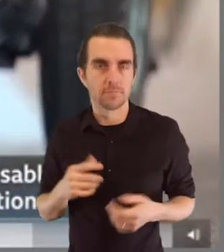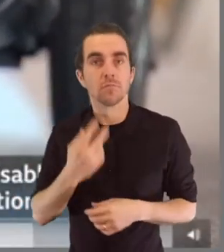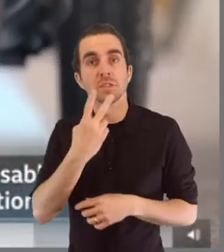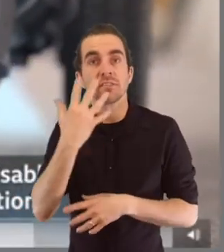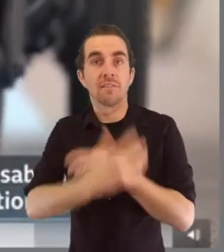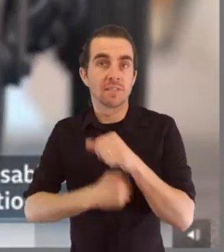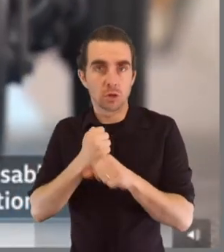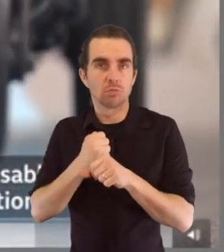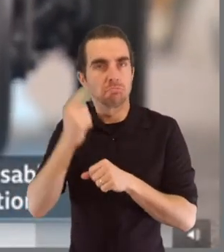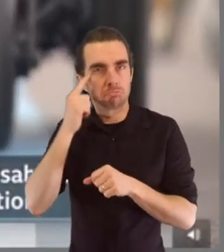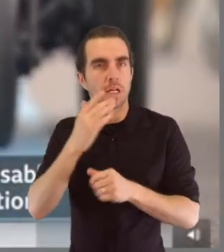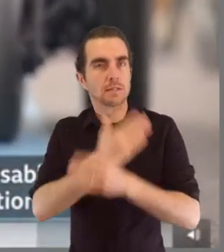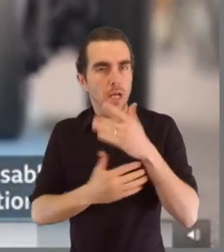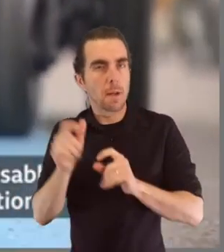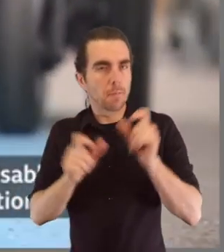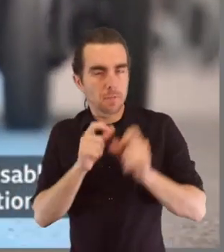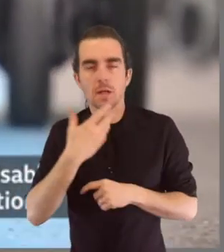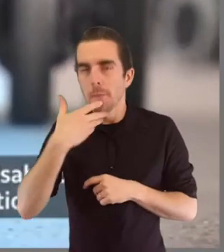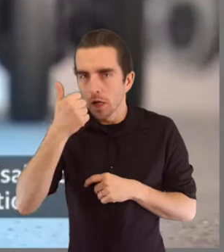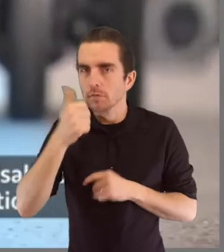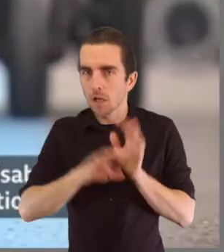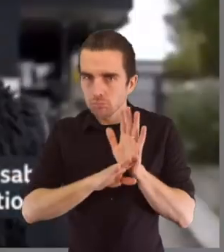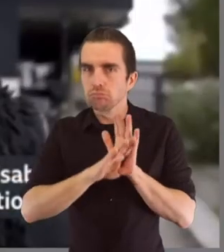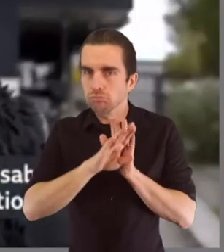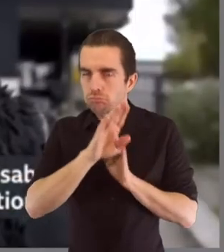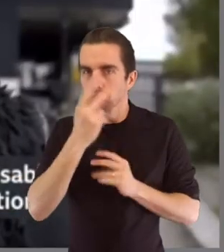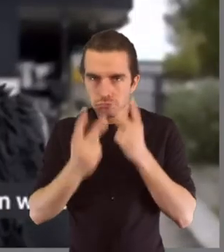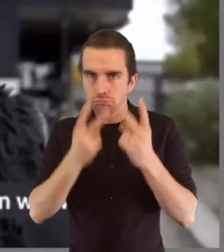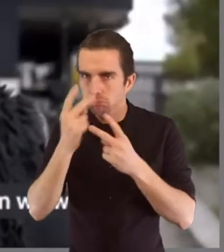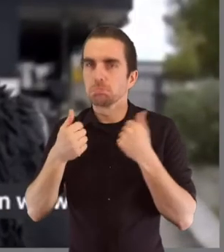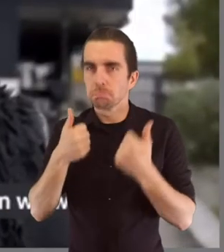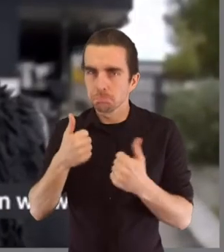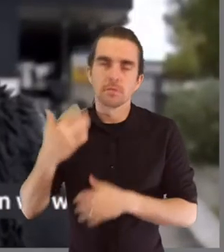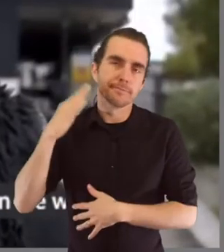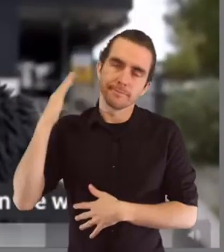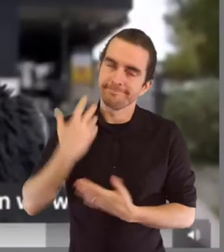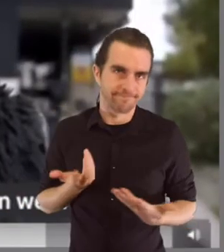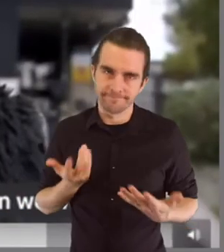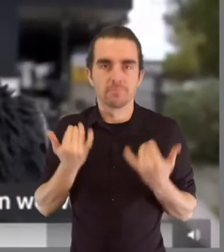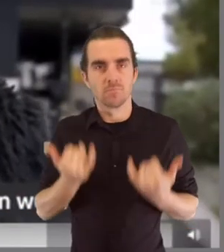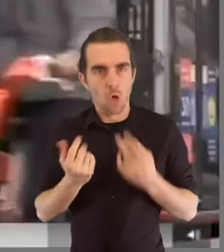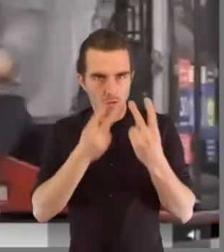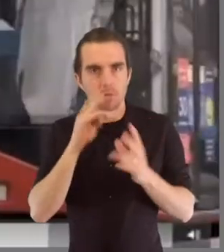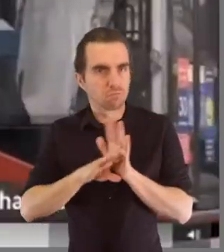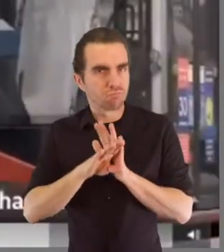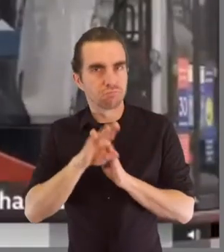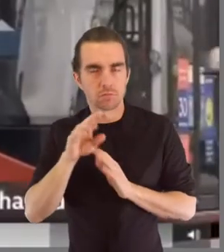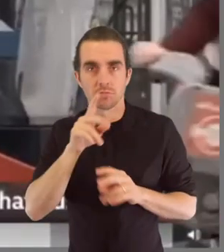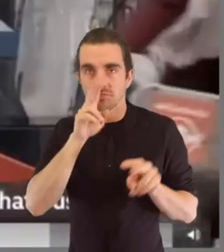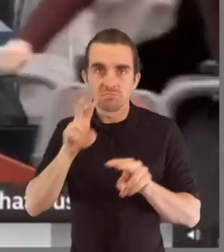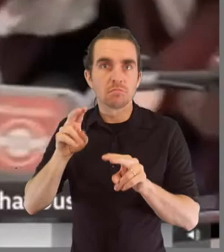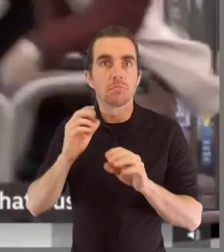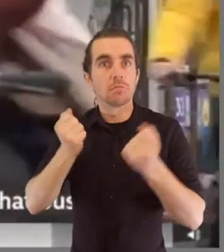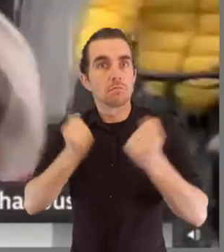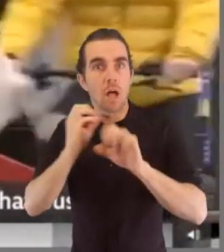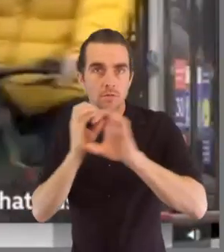25 years on, I think disabled people are in a better situation in some circumstances than we were. If you look at the design of